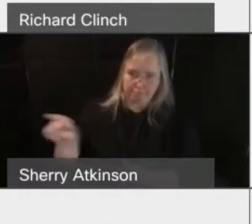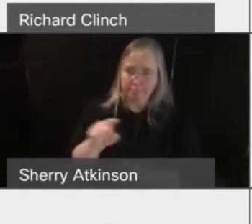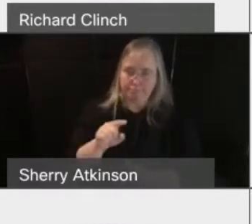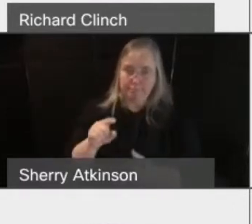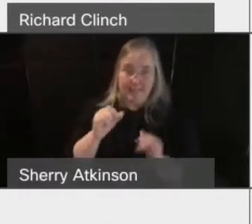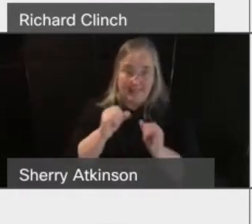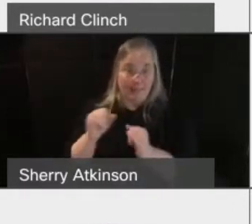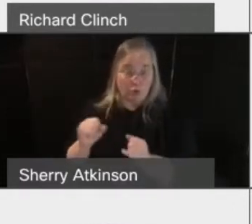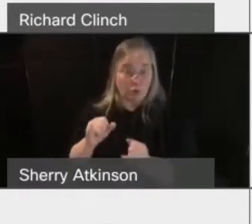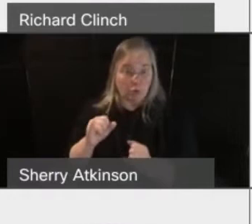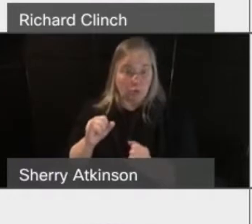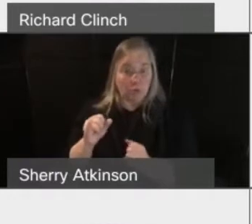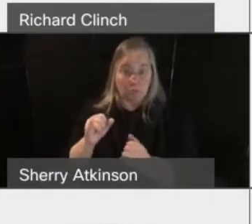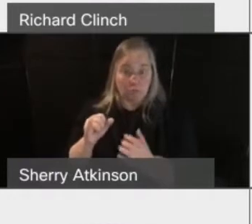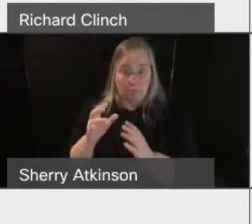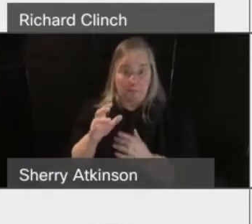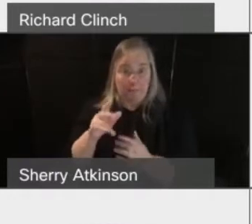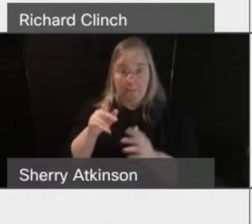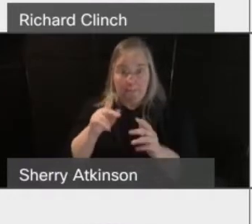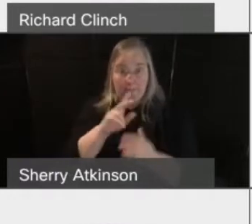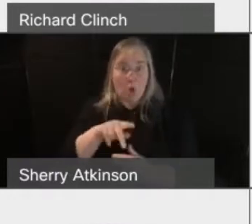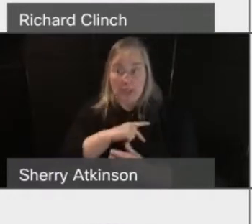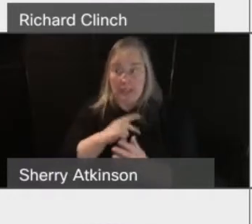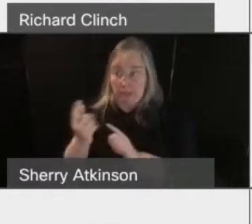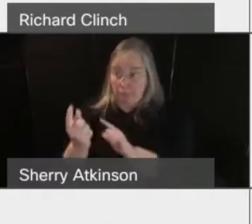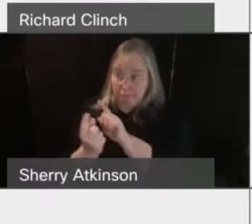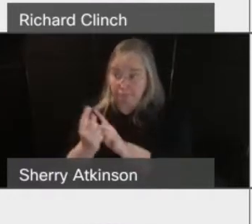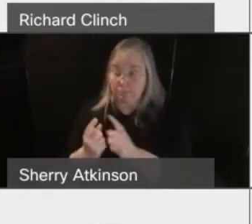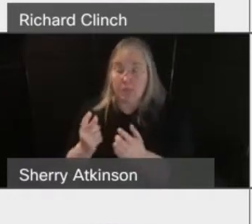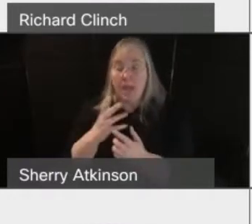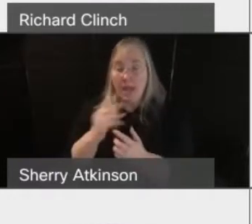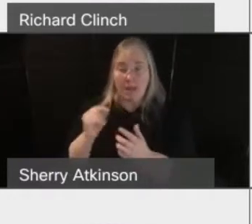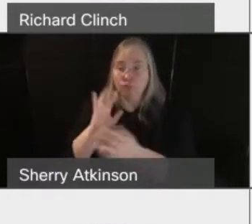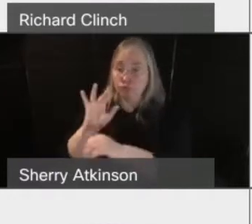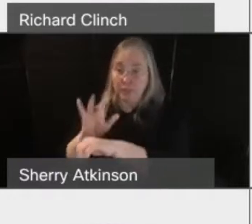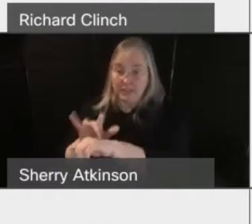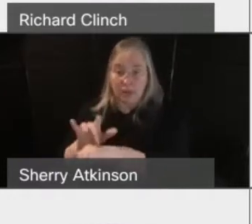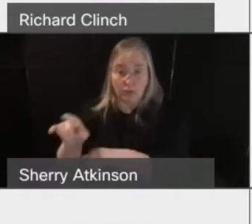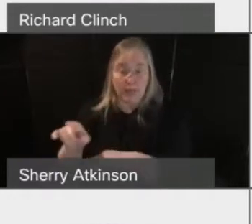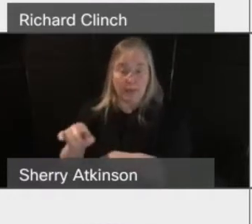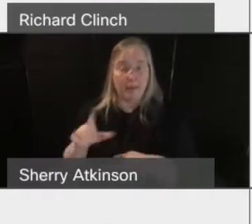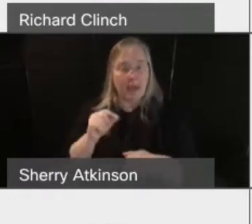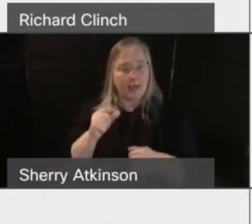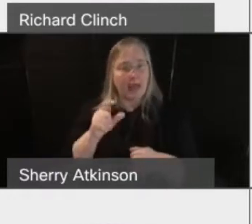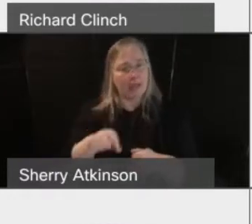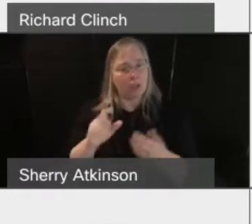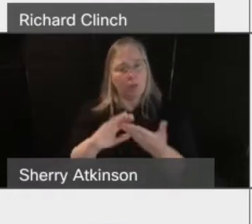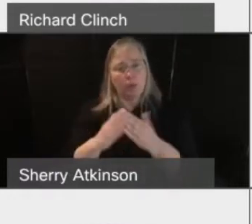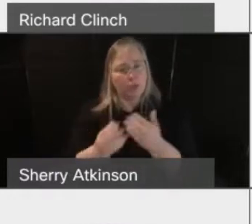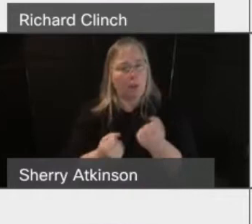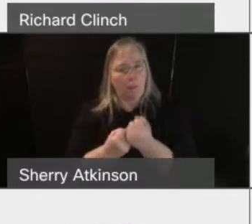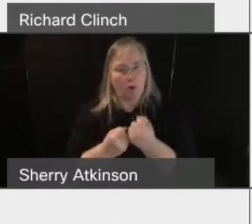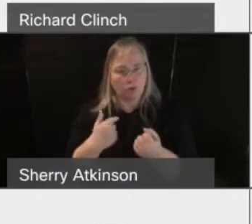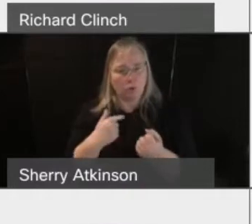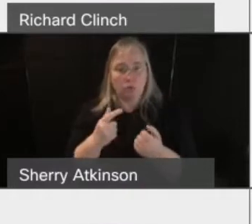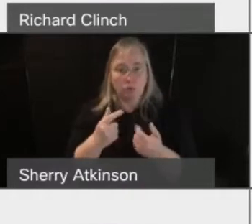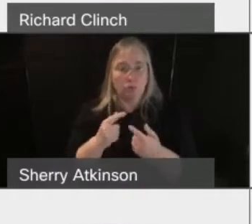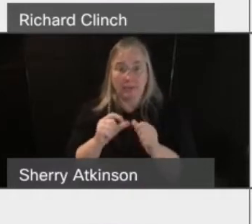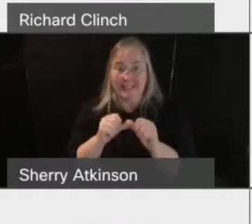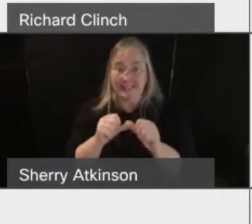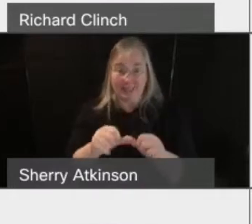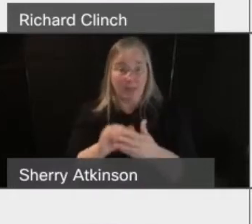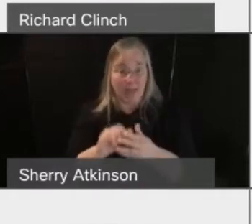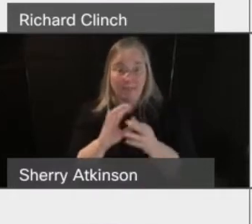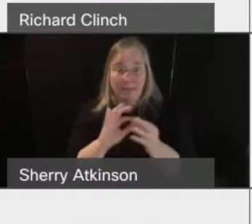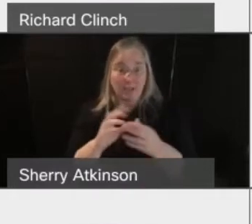personally and reaching out to them. I also need the community support in that to carry that same message out. So if you know of individuals